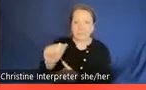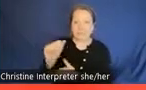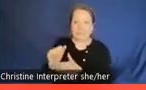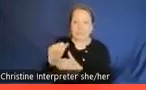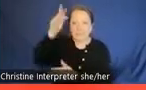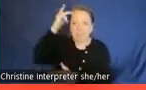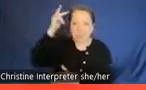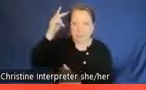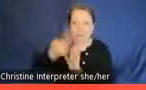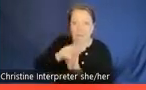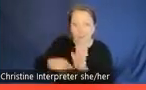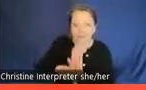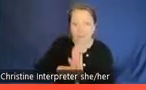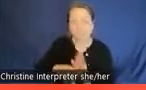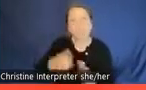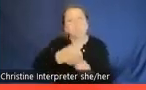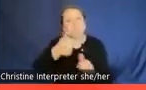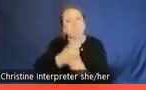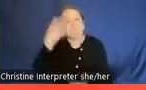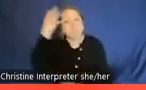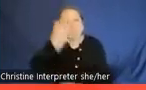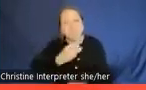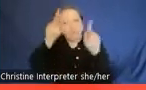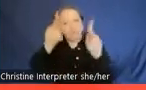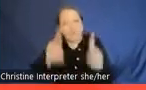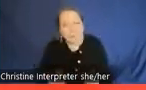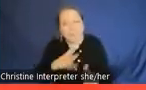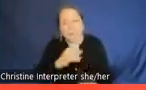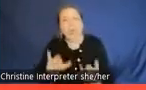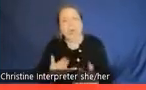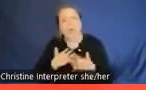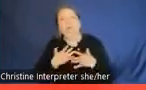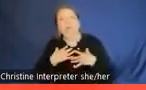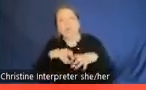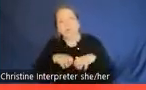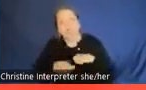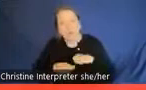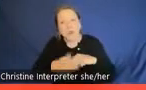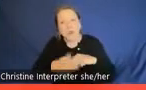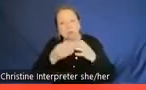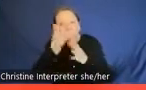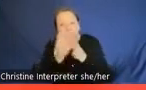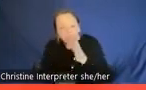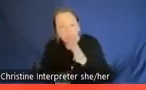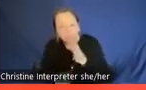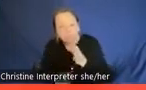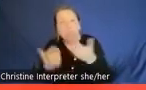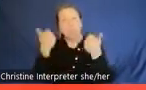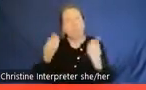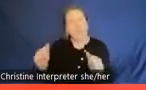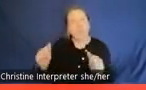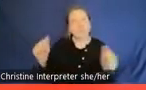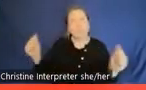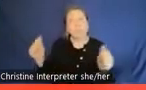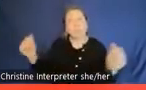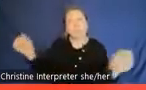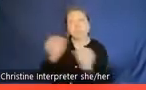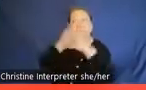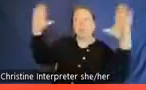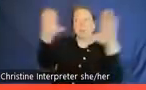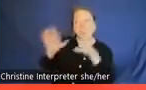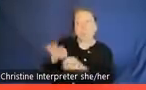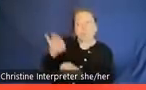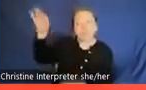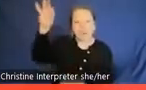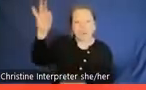beautiful human, and as our community mourns her, I try hard to capture what her spirit brought to us. The concrete changes in our